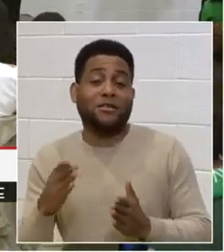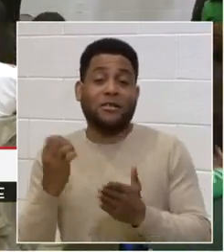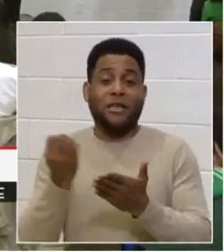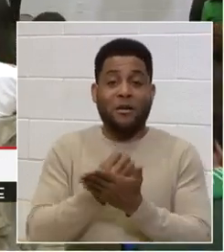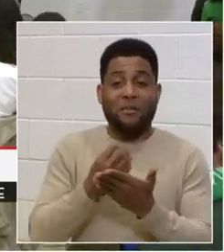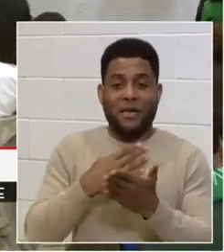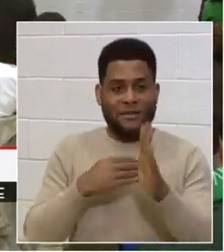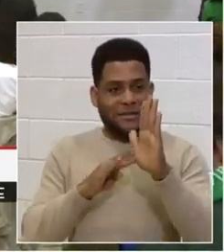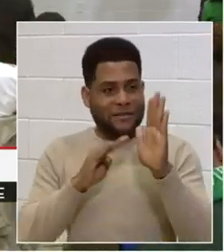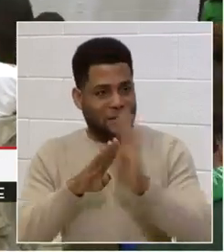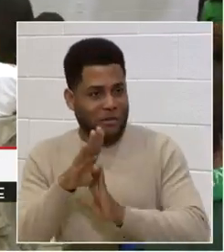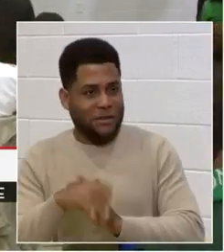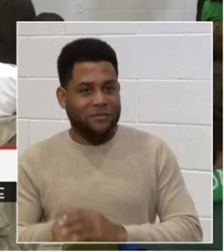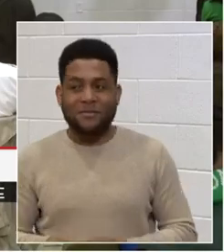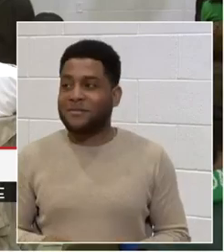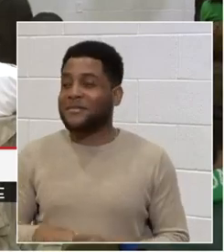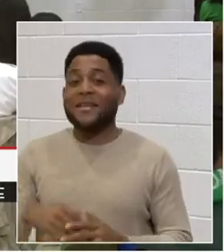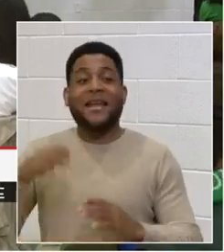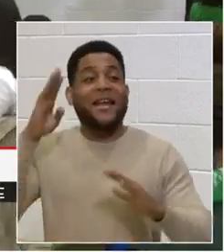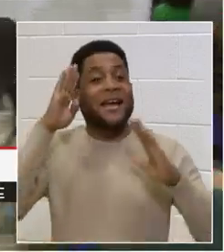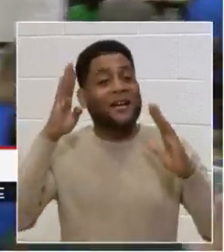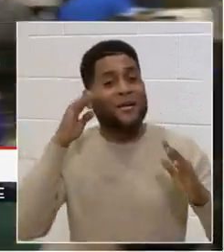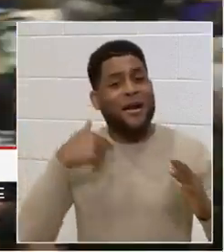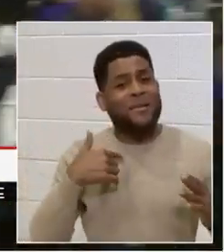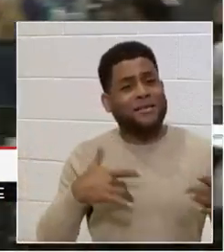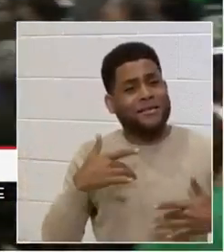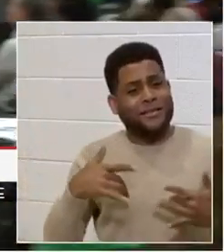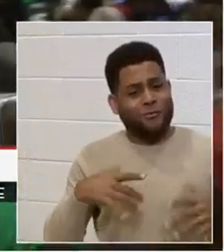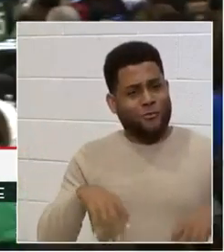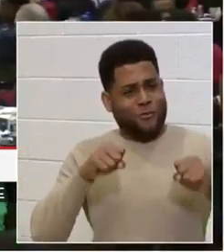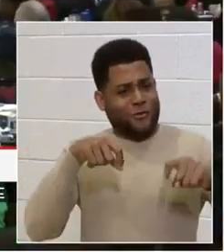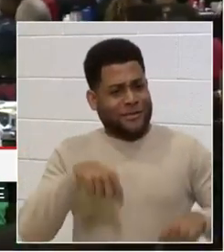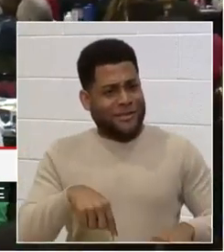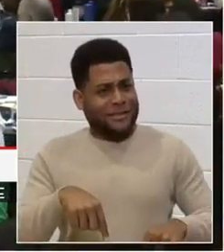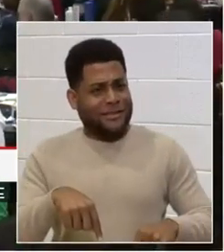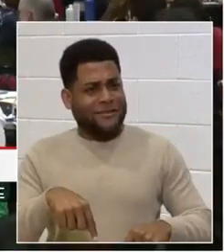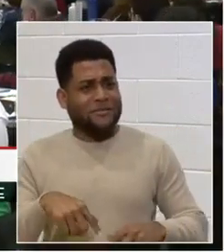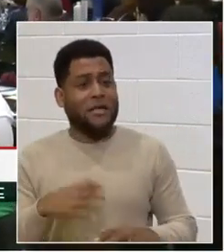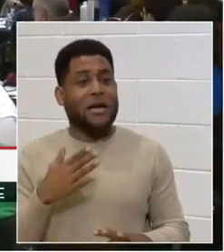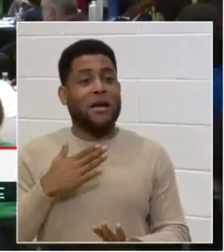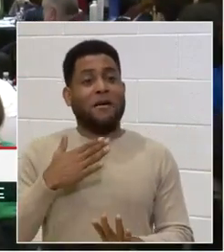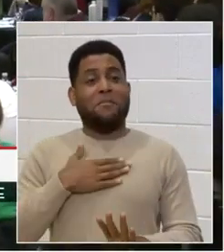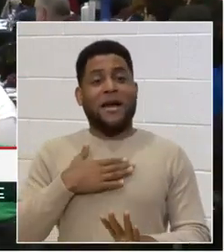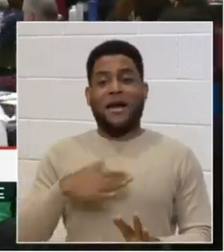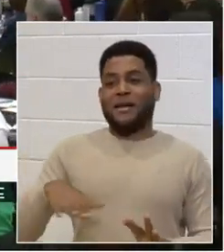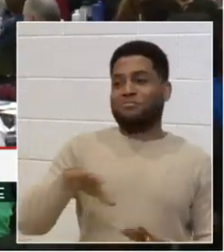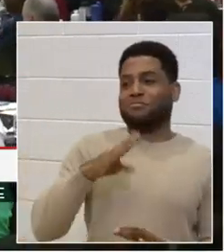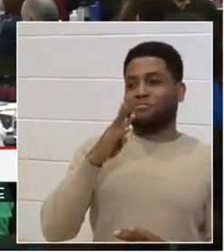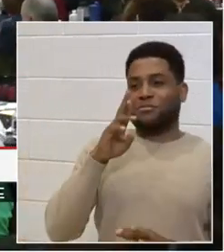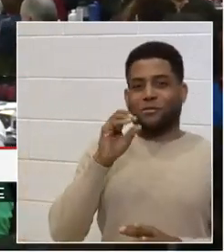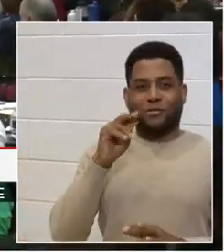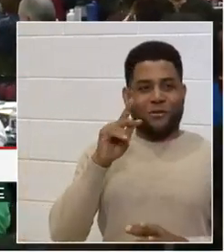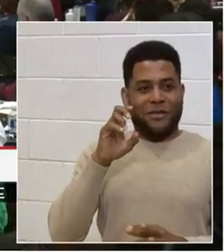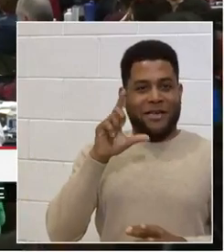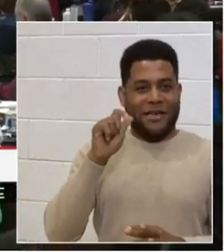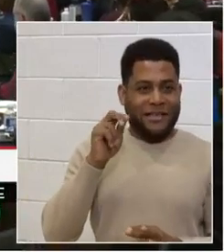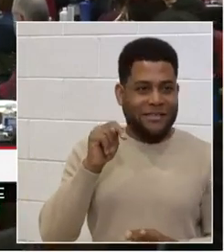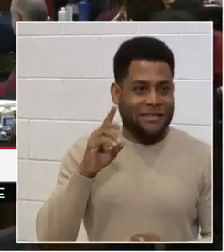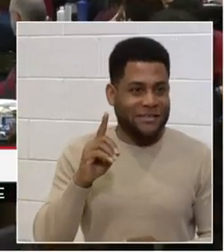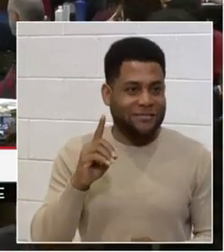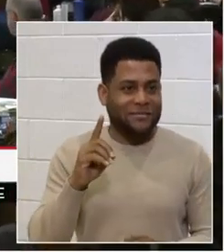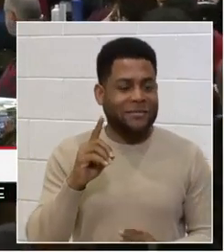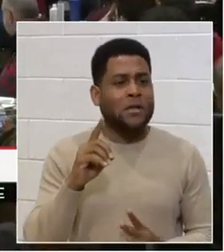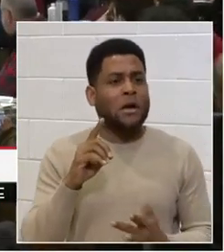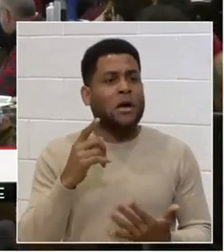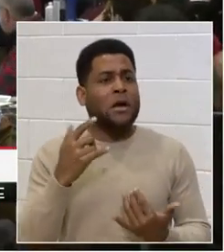event in Brookland. Please don't come and knock at my door after this. And I've been told that the only thing that should be hotter than this room tonight